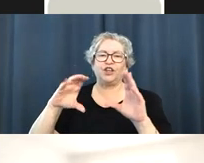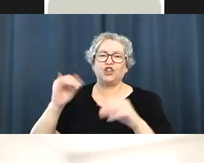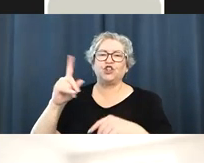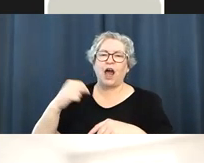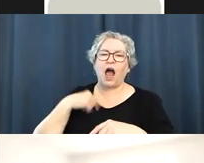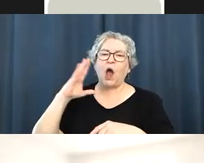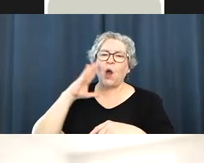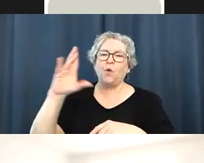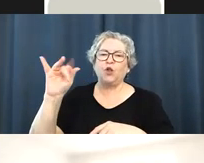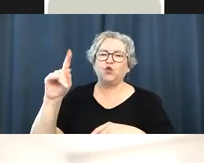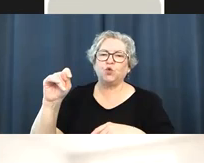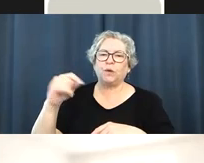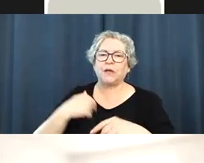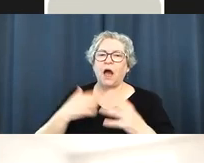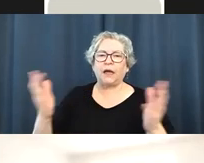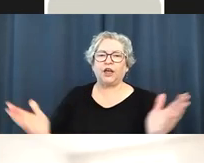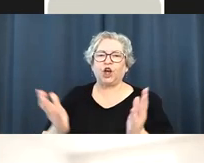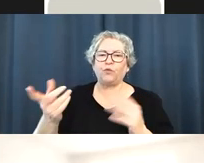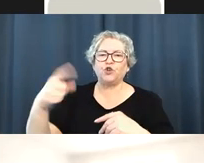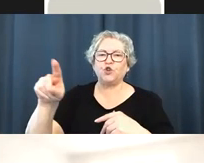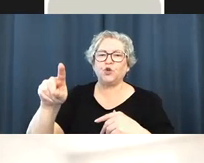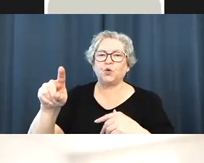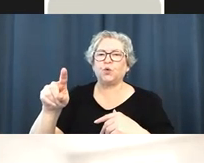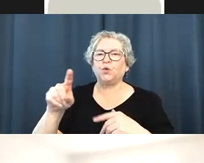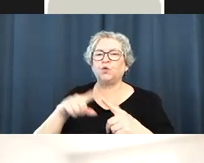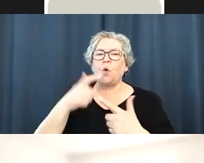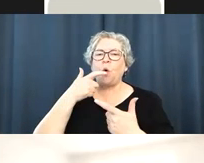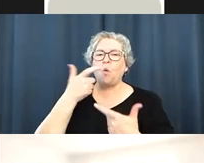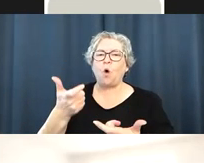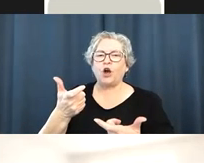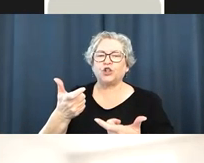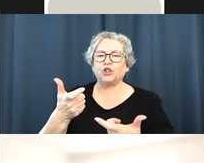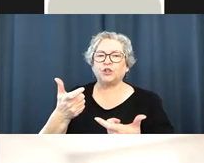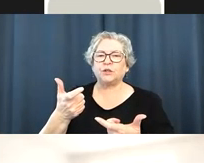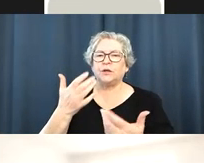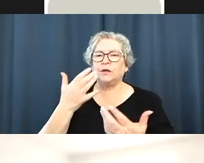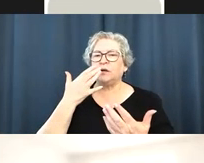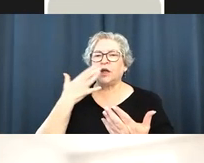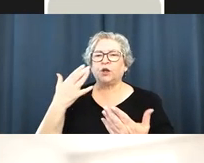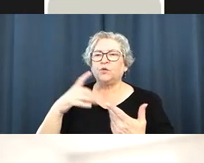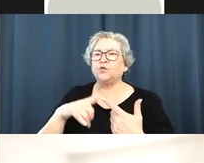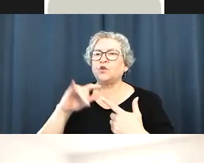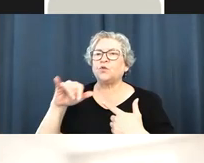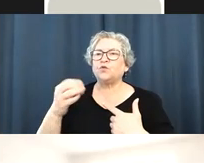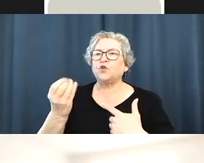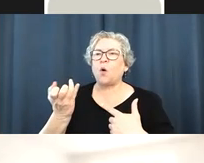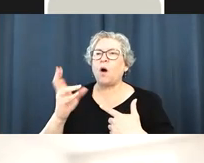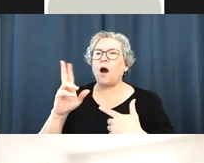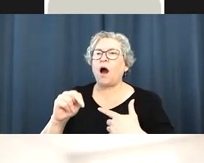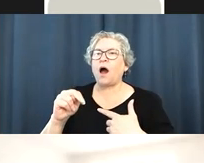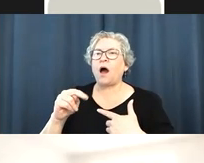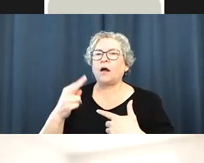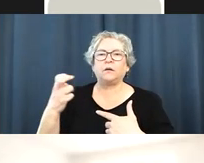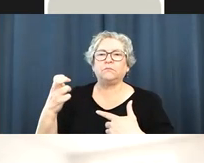I will. I encourage you to watch it. Thank you, Johan. He was on it. Good